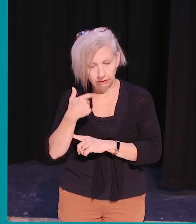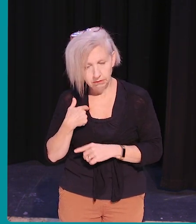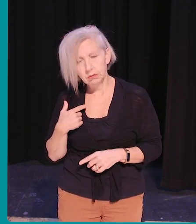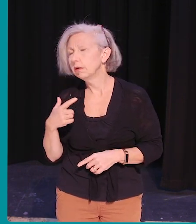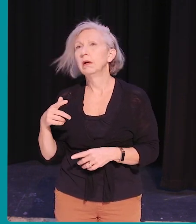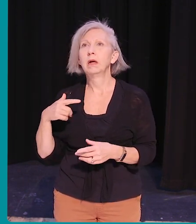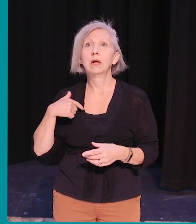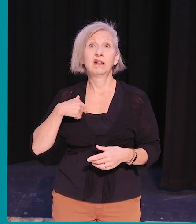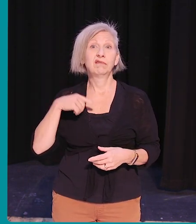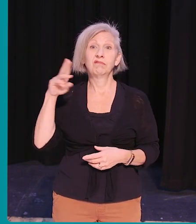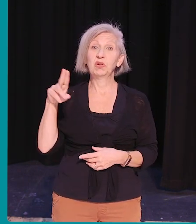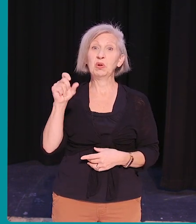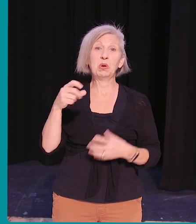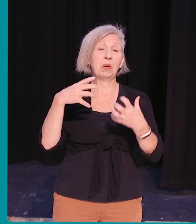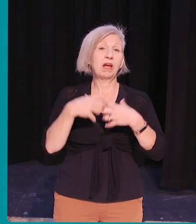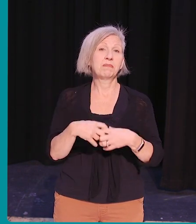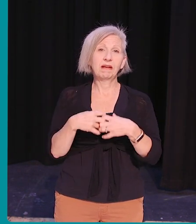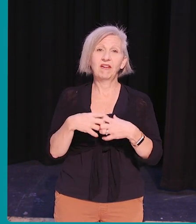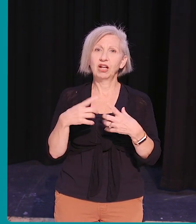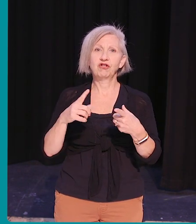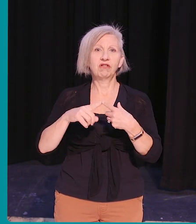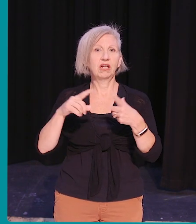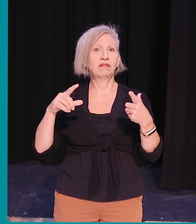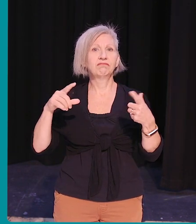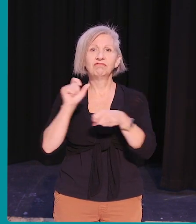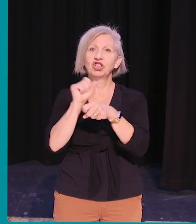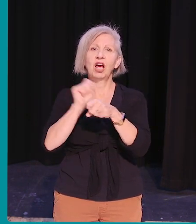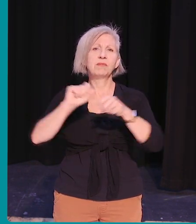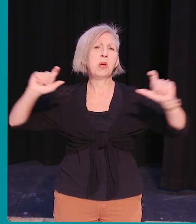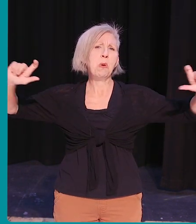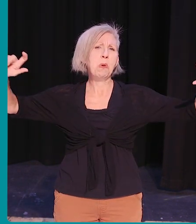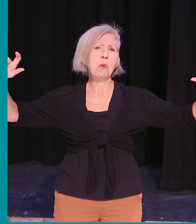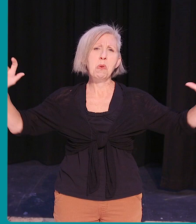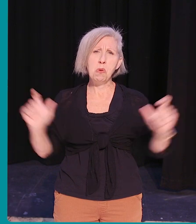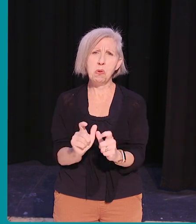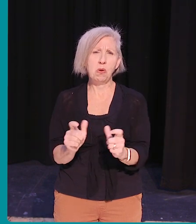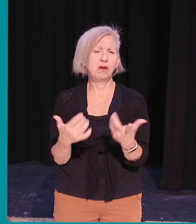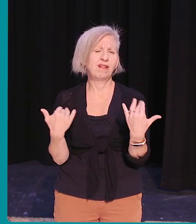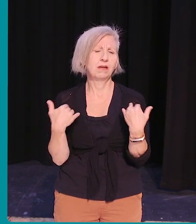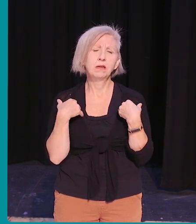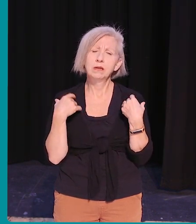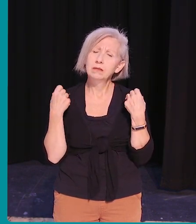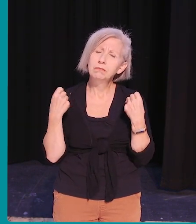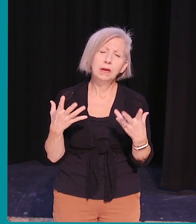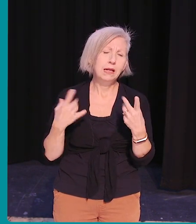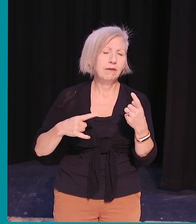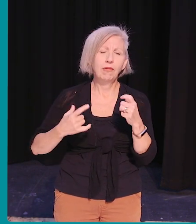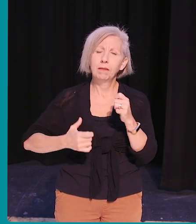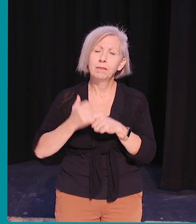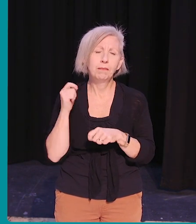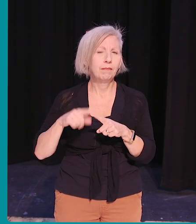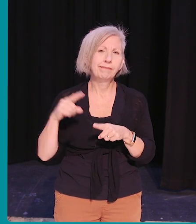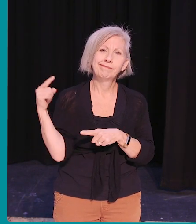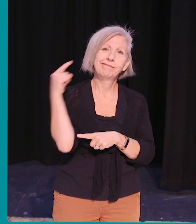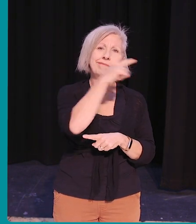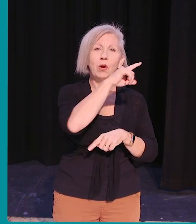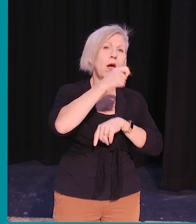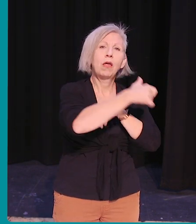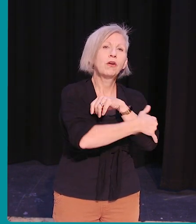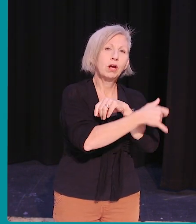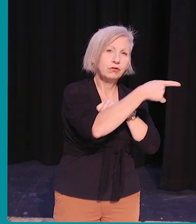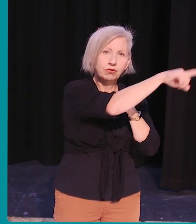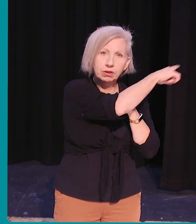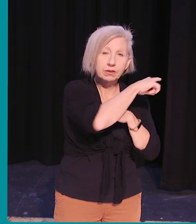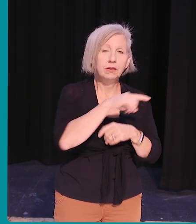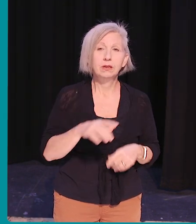like, all right, fine. I'll go work at the bank. I always wanted to be in high finance anyway. I'm going to be a bank teller. But the rest of you are so cold and heartless. Yes, I'm looking